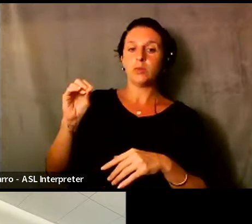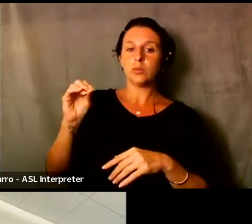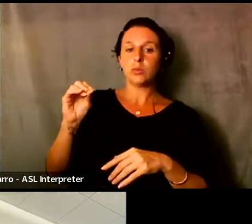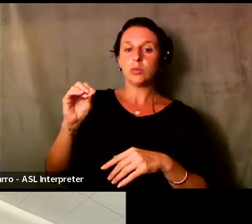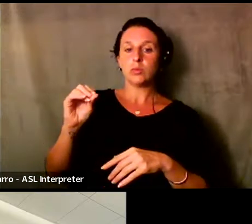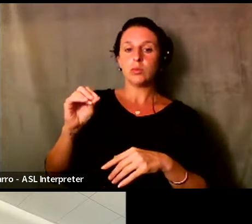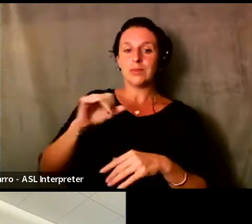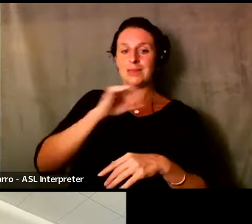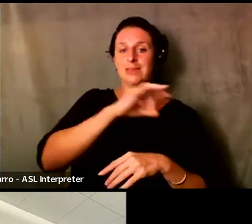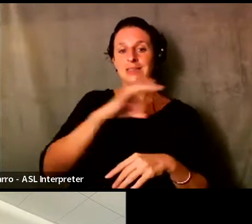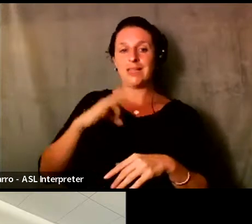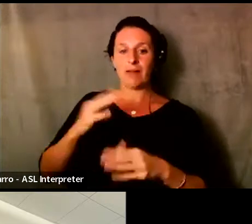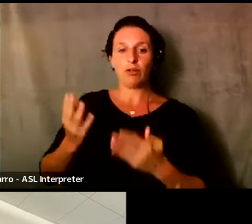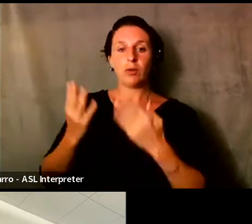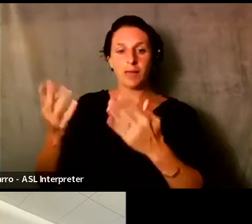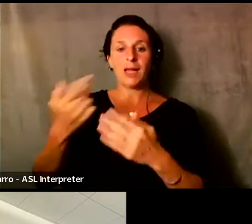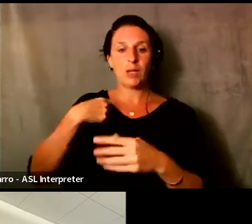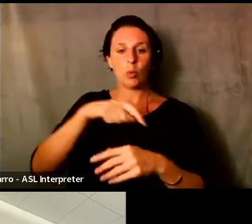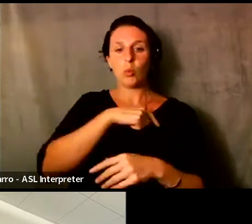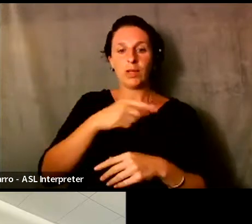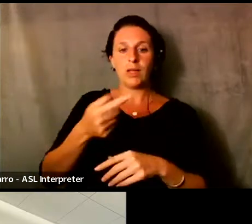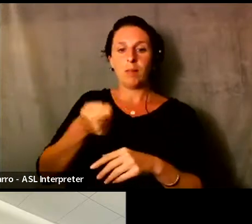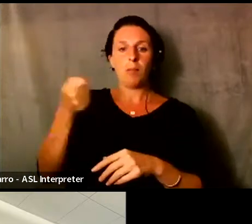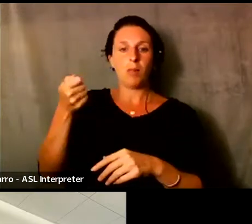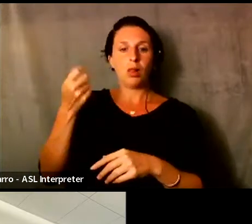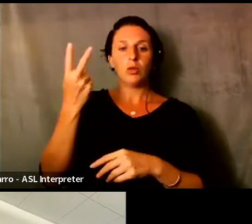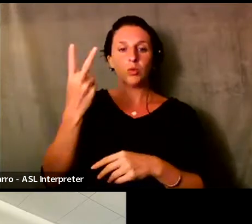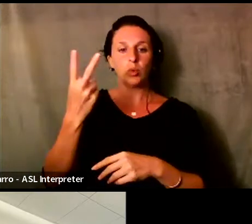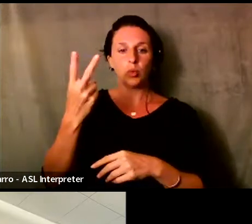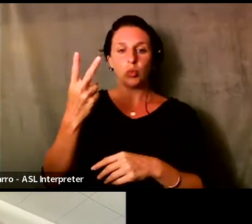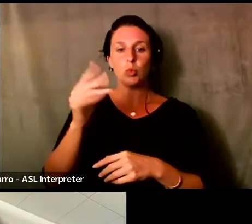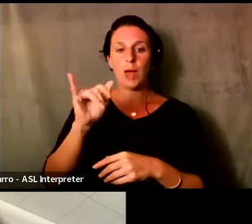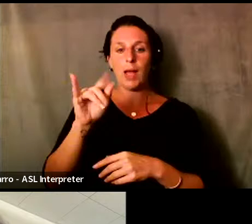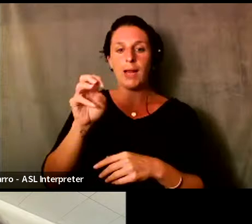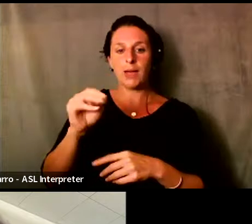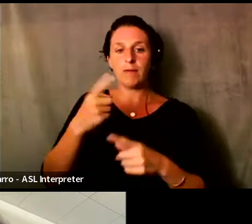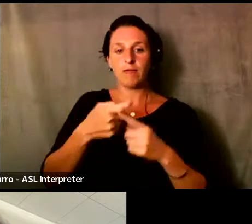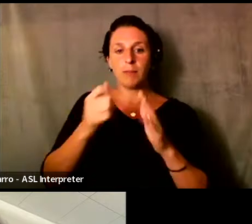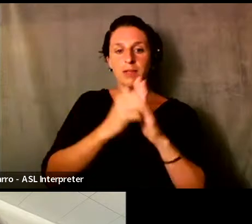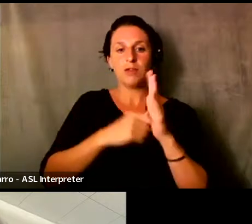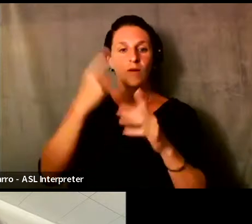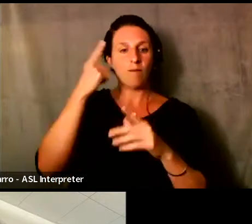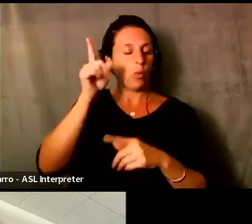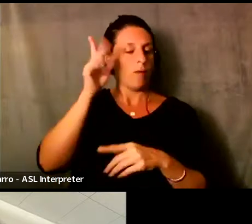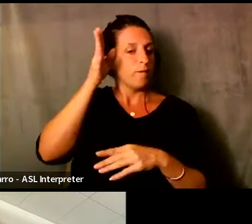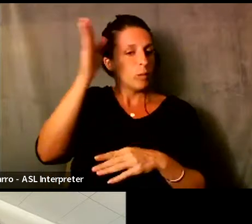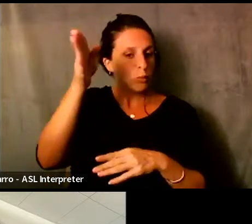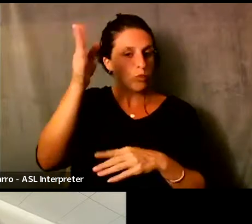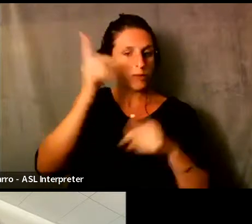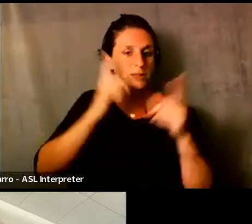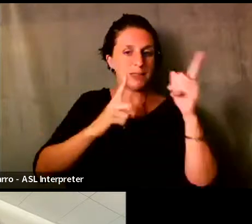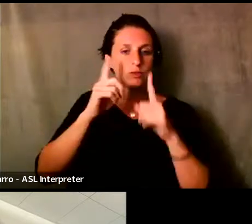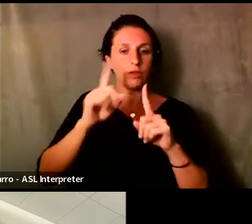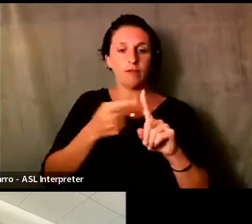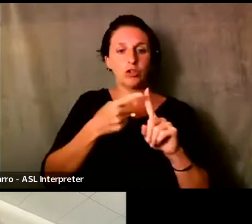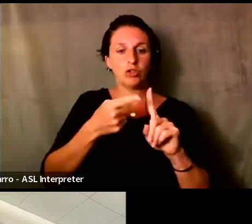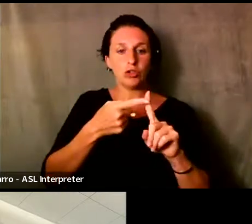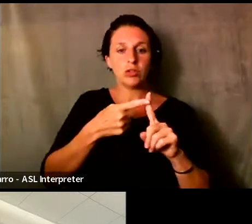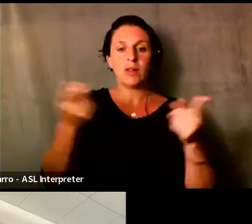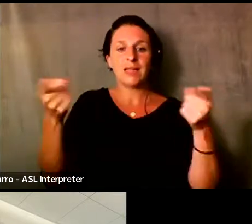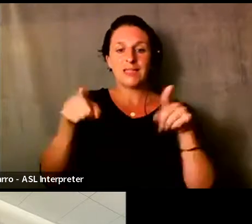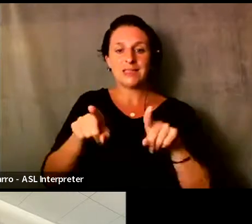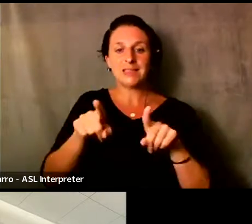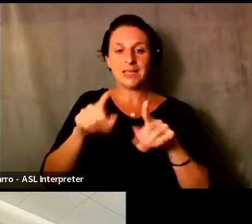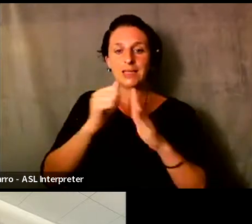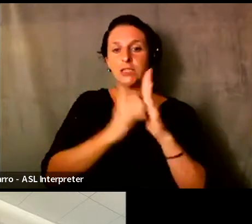the staff is recommending that we pull 2 items off of the agenda for future consideration. The first one is on the consent